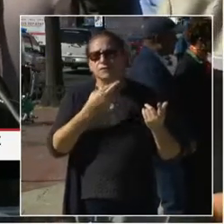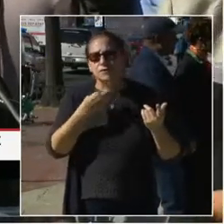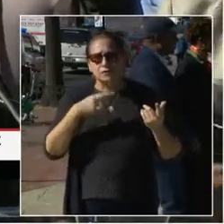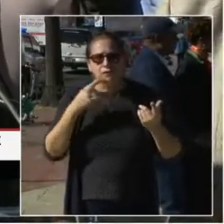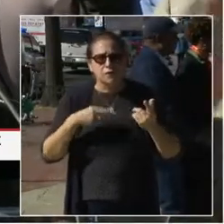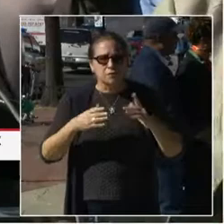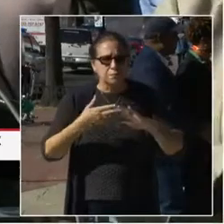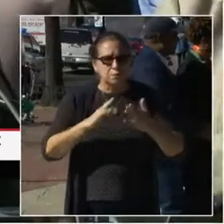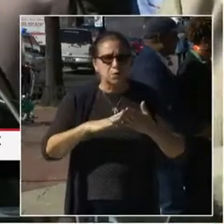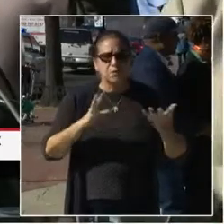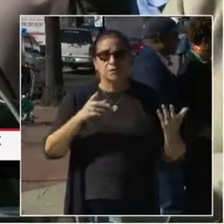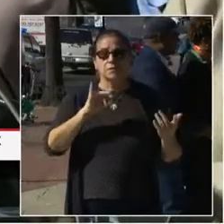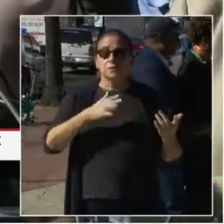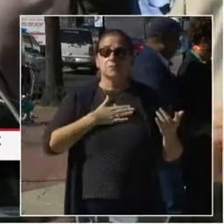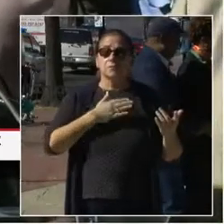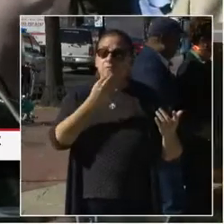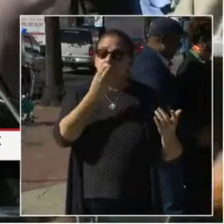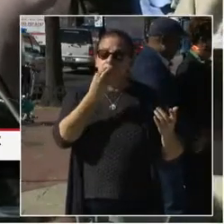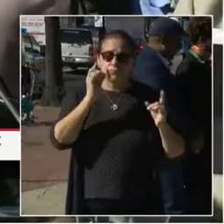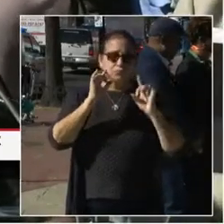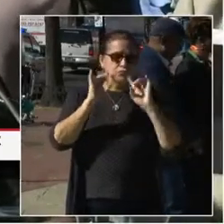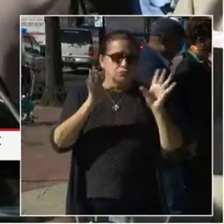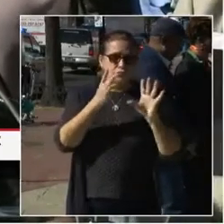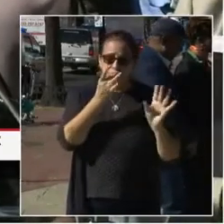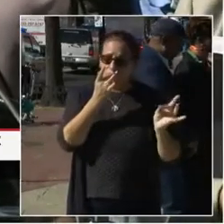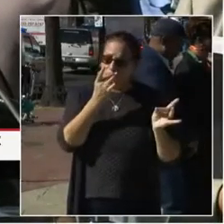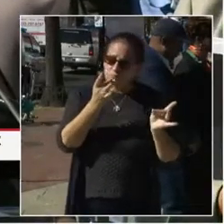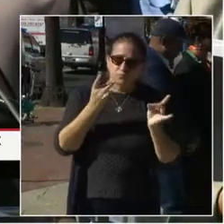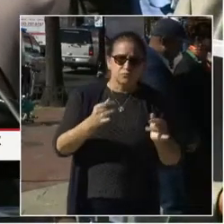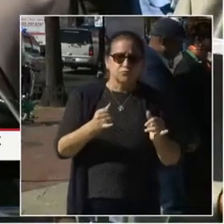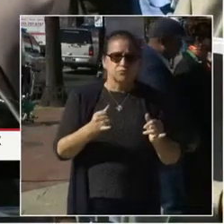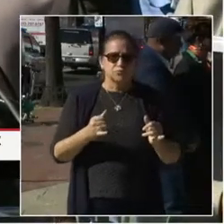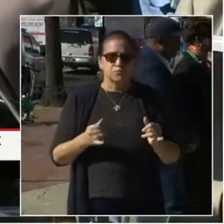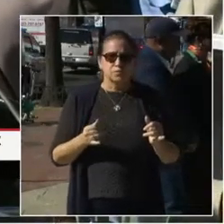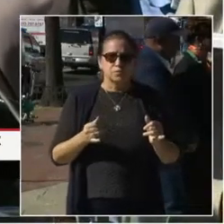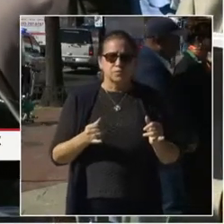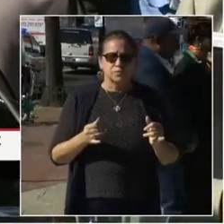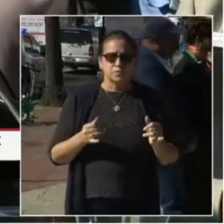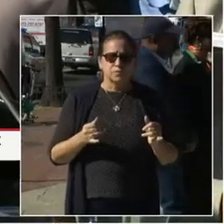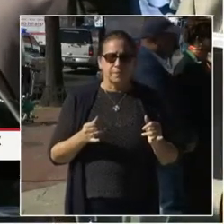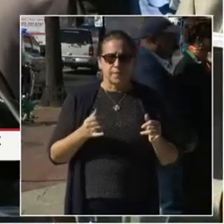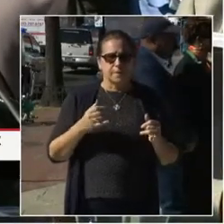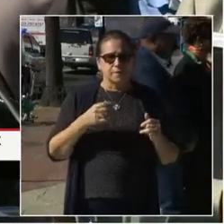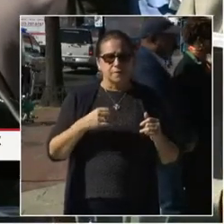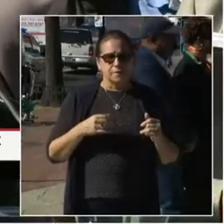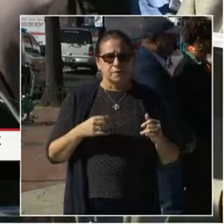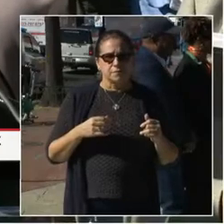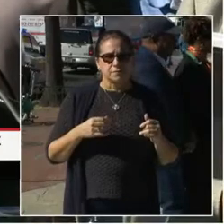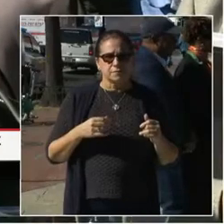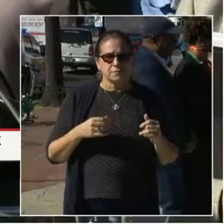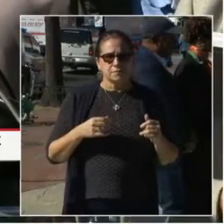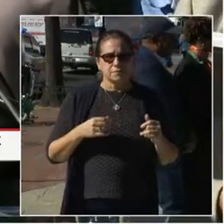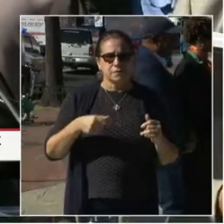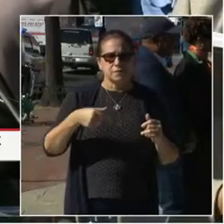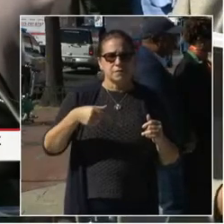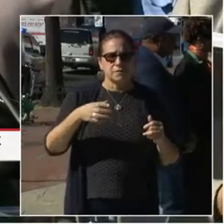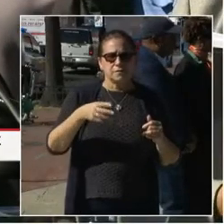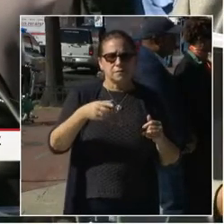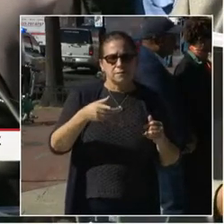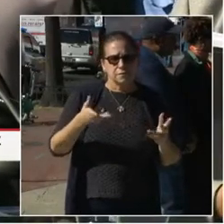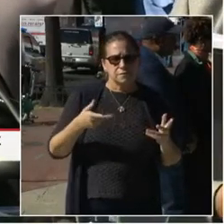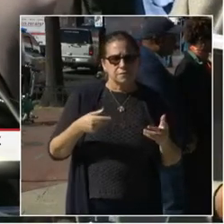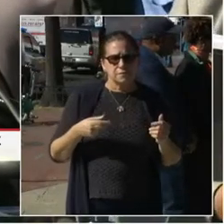amazing. But what they sometimes overlook is the grit and the struggle that